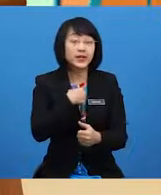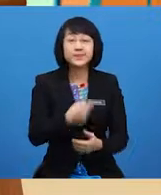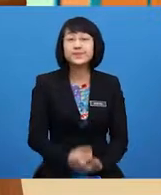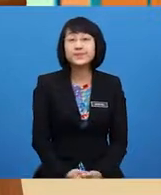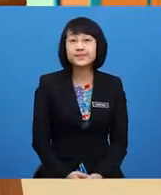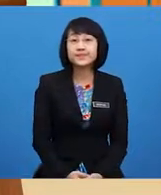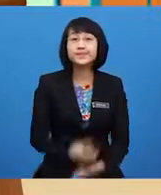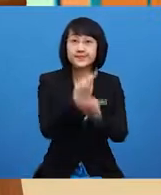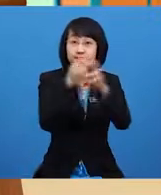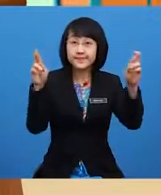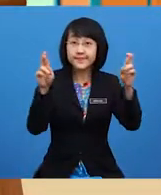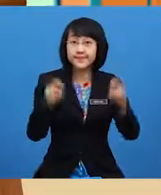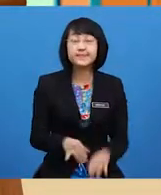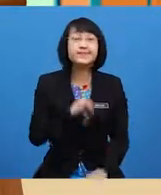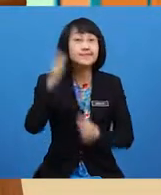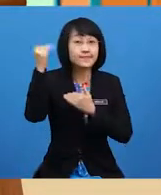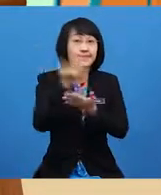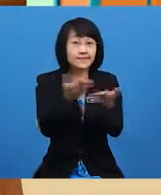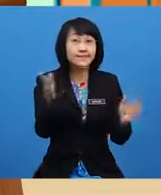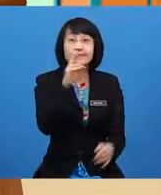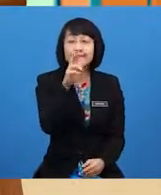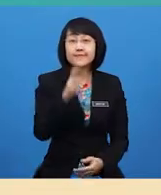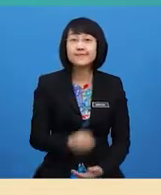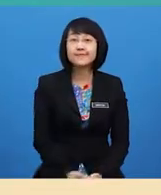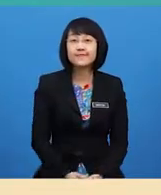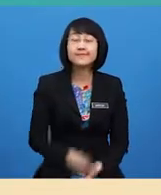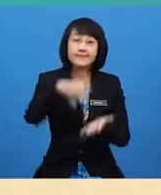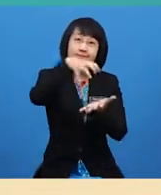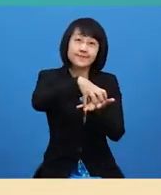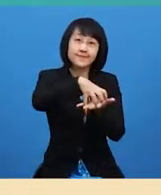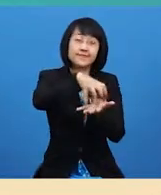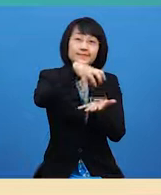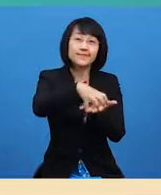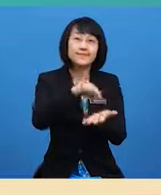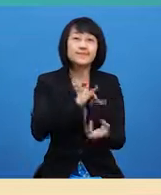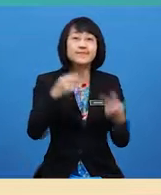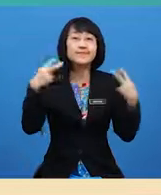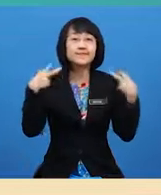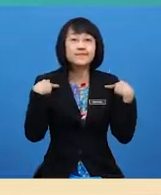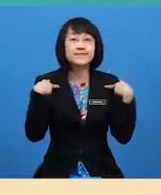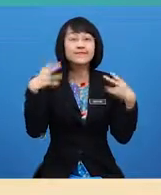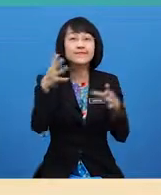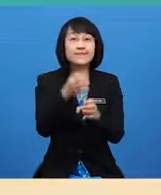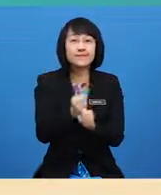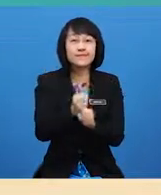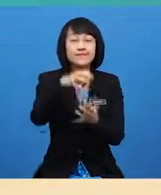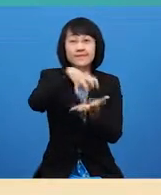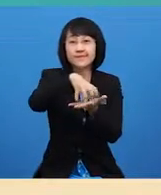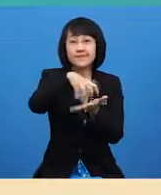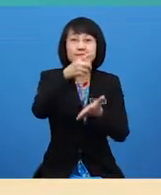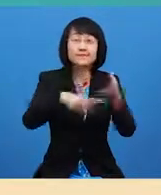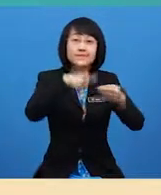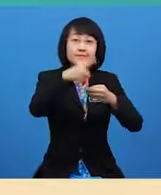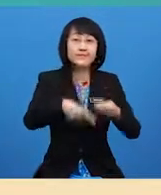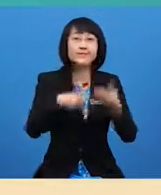chant? Now, are you ready? I hope you are. Cake, cake, I've got cake.